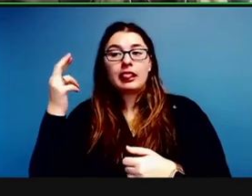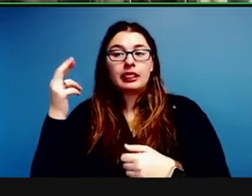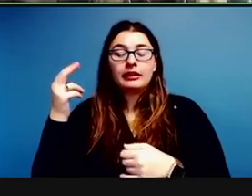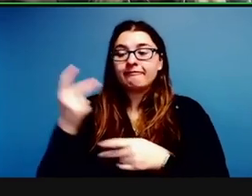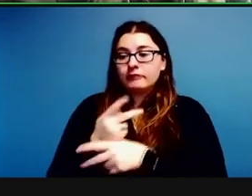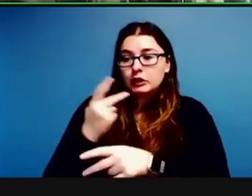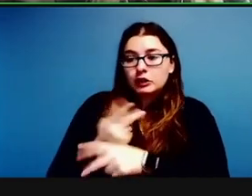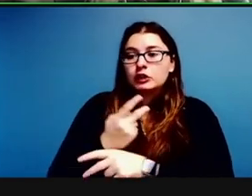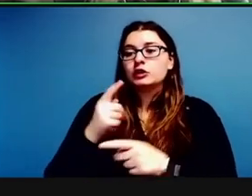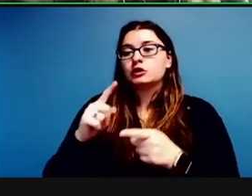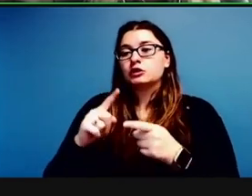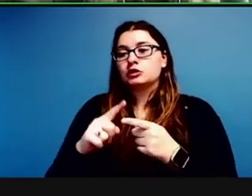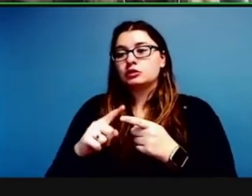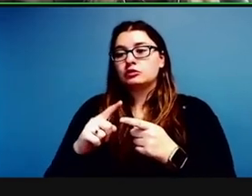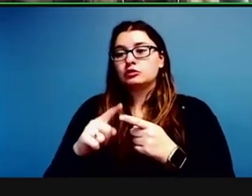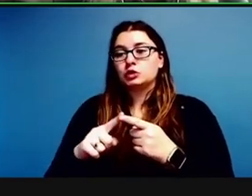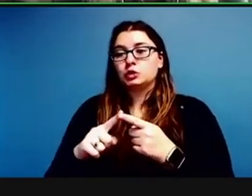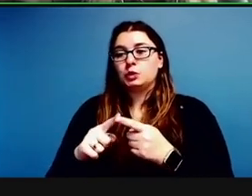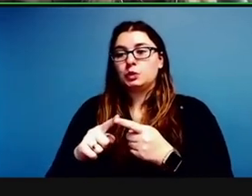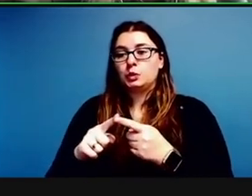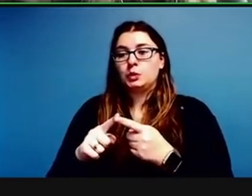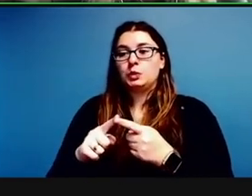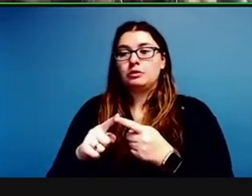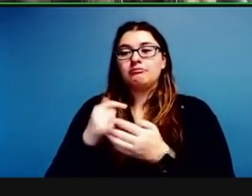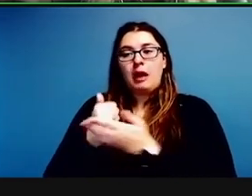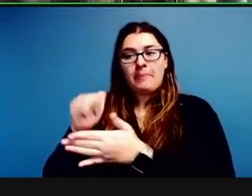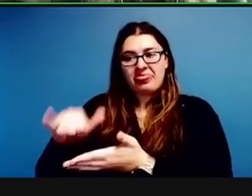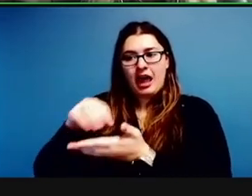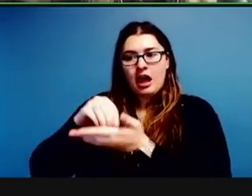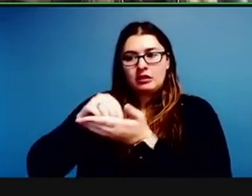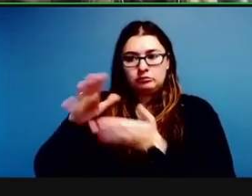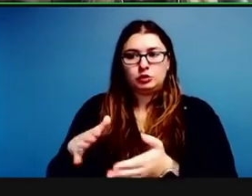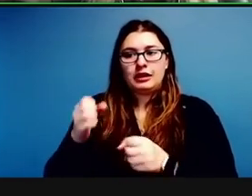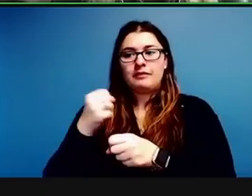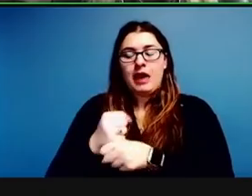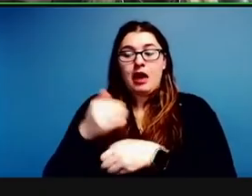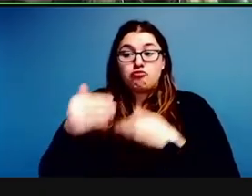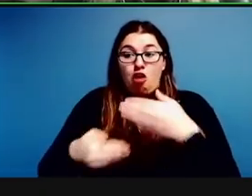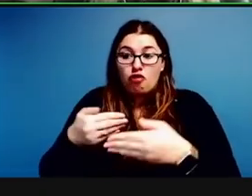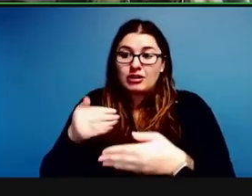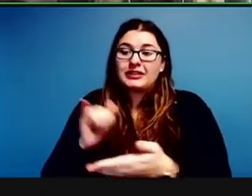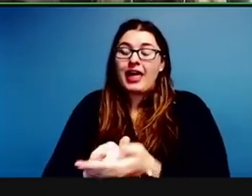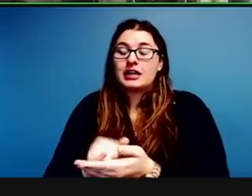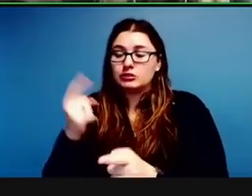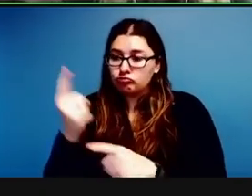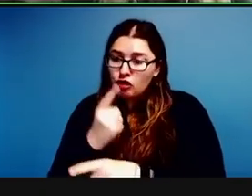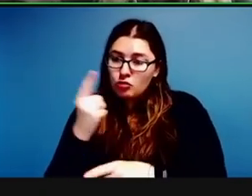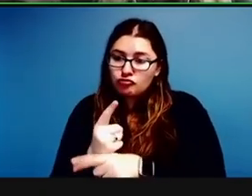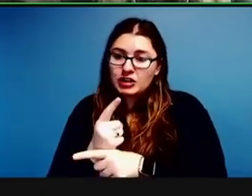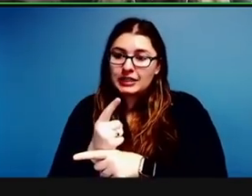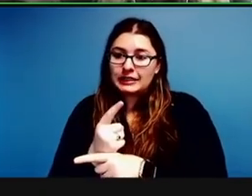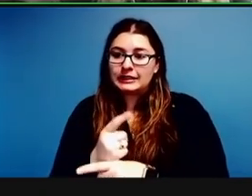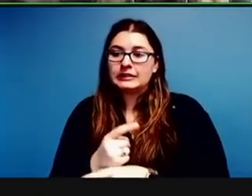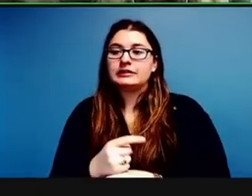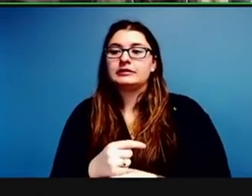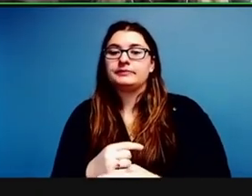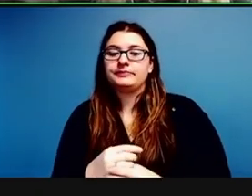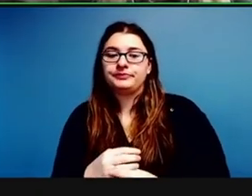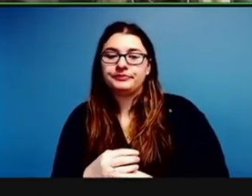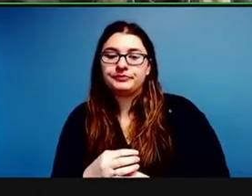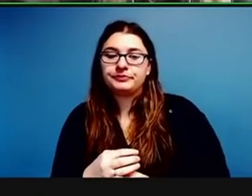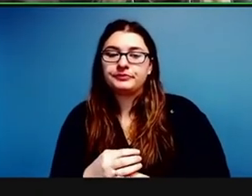calculated to enable this child to make progress that is appropriate in light of their